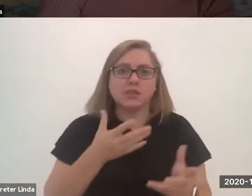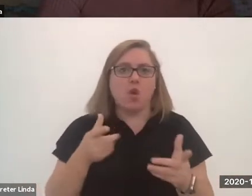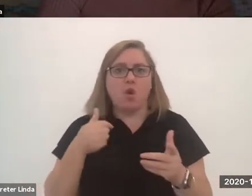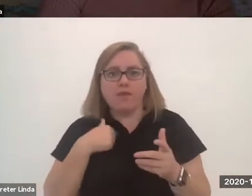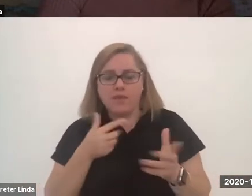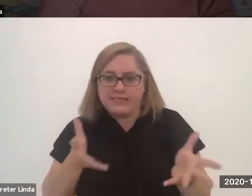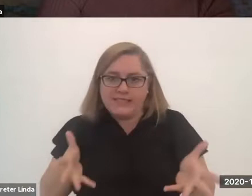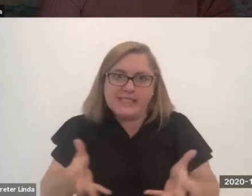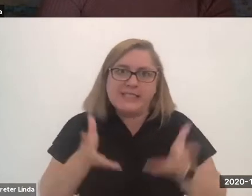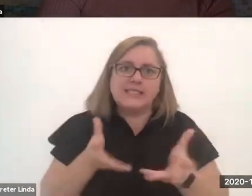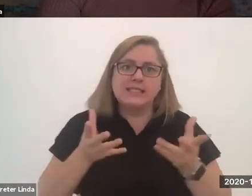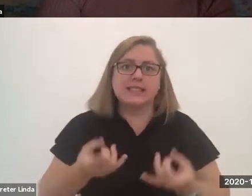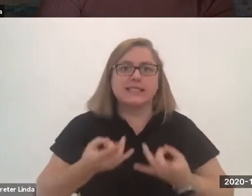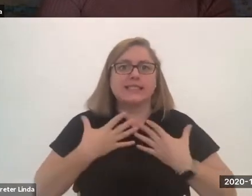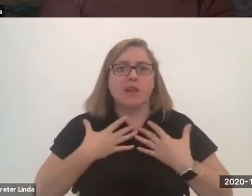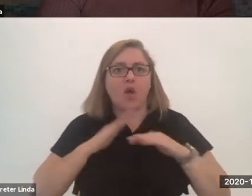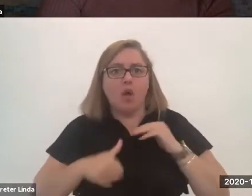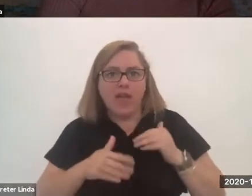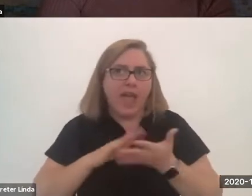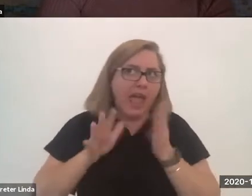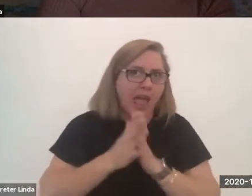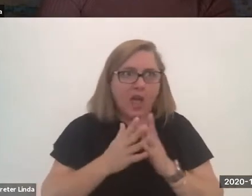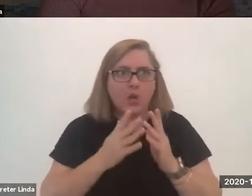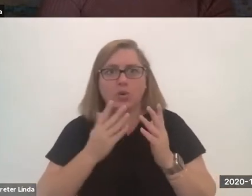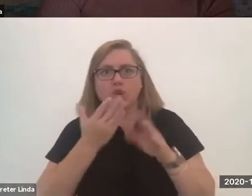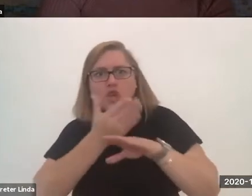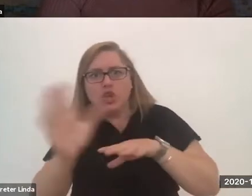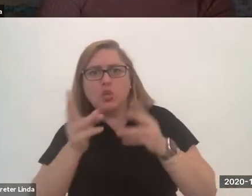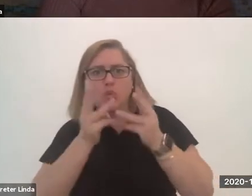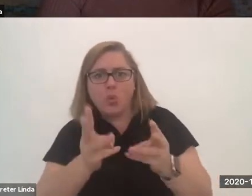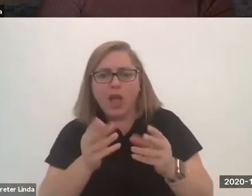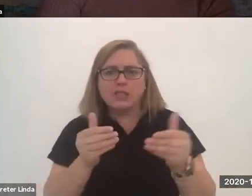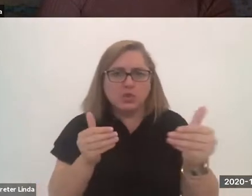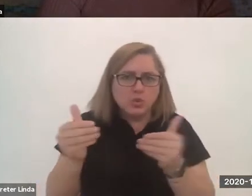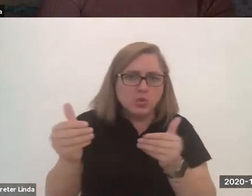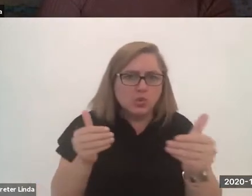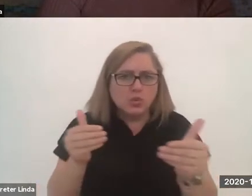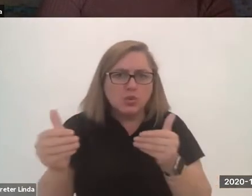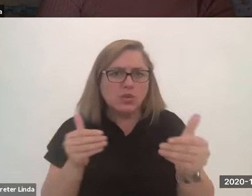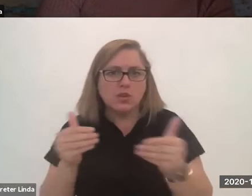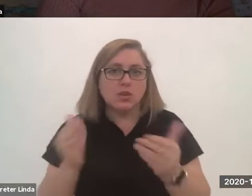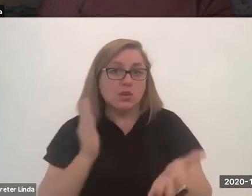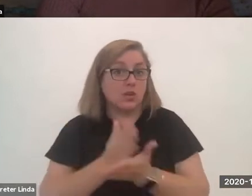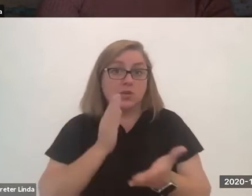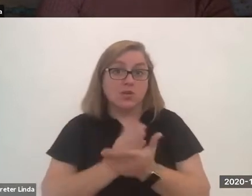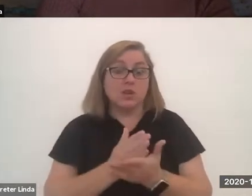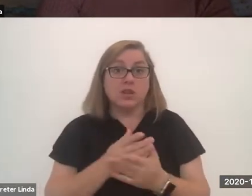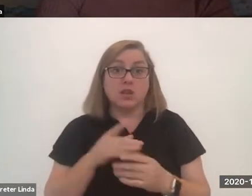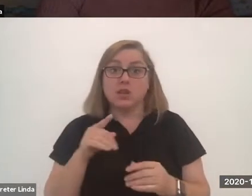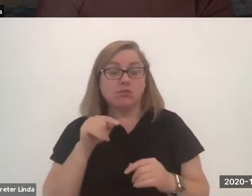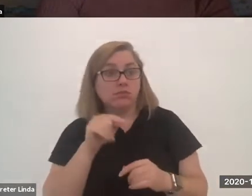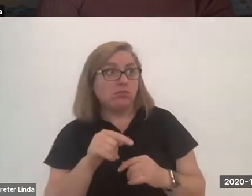myself a bit further, trying to find new ways to understand how to manage the boundaries and stuff, which has been, yeah, really like